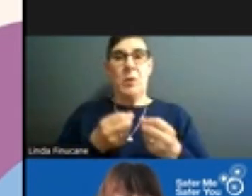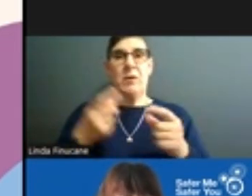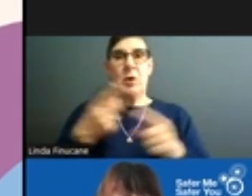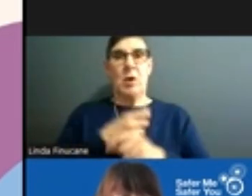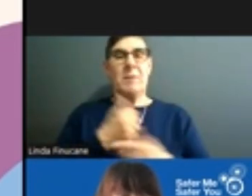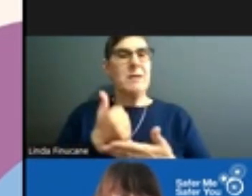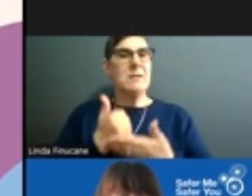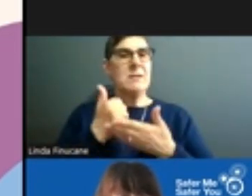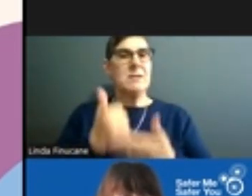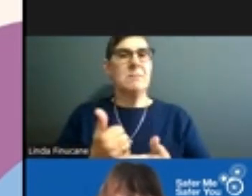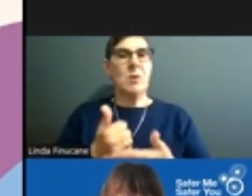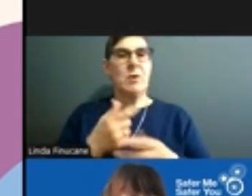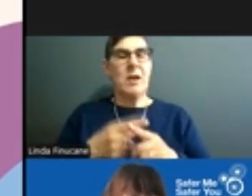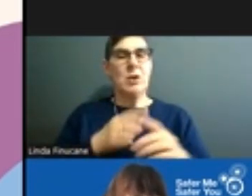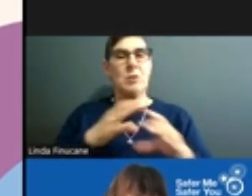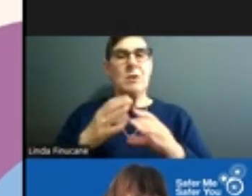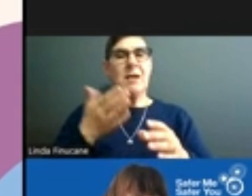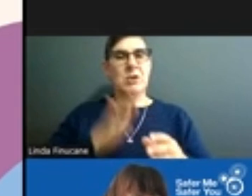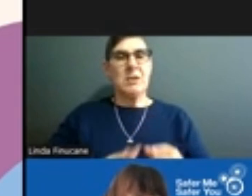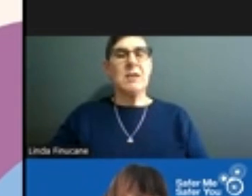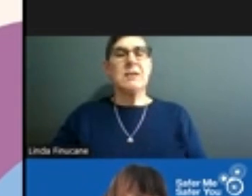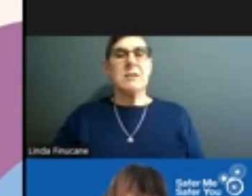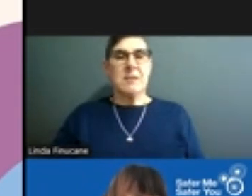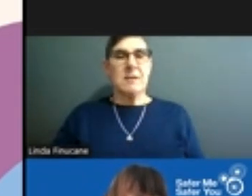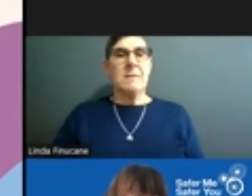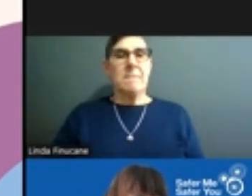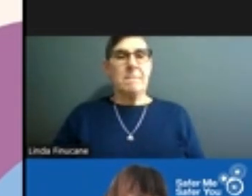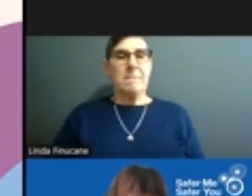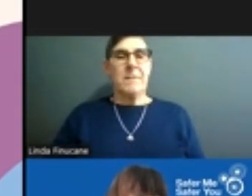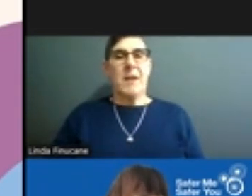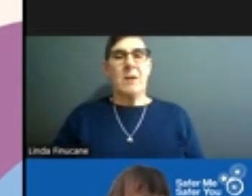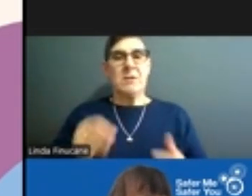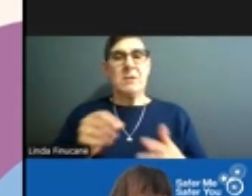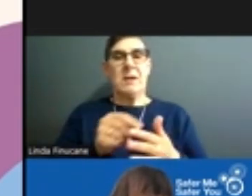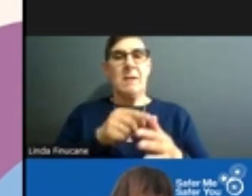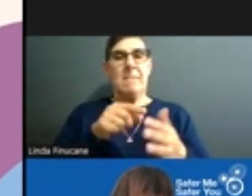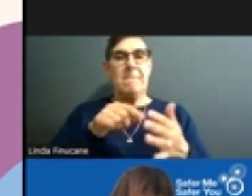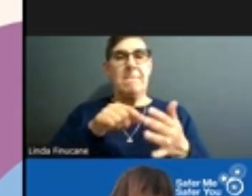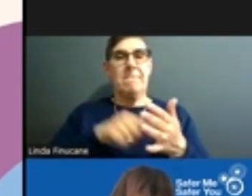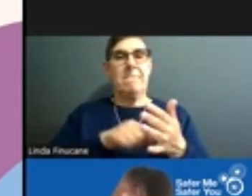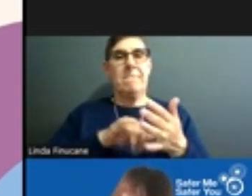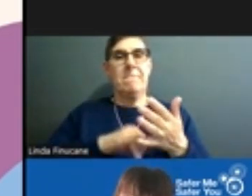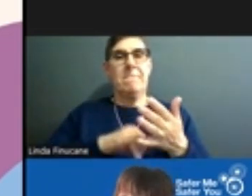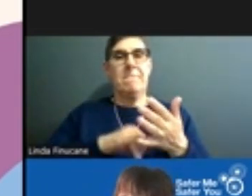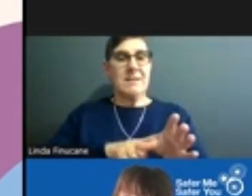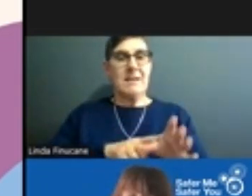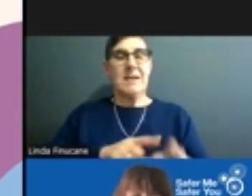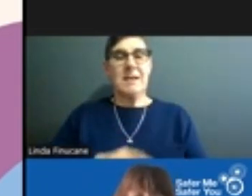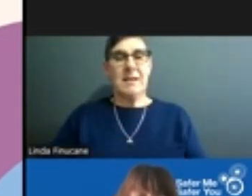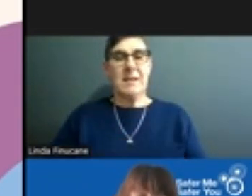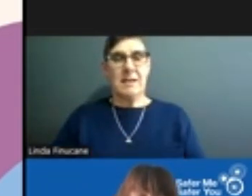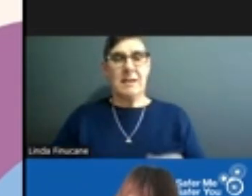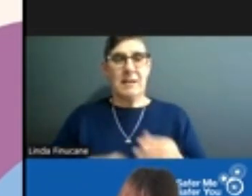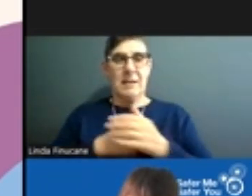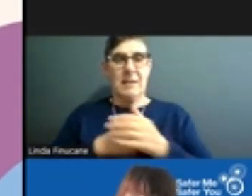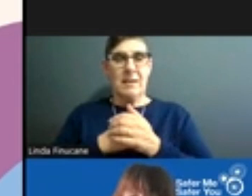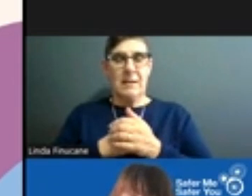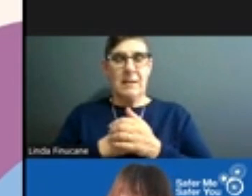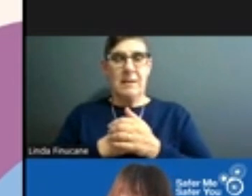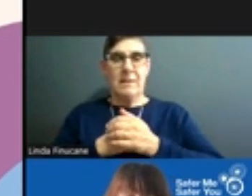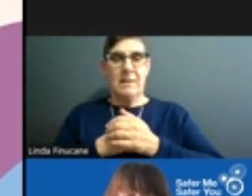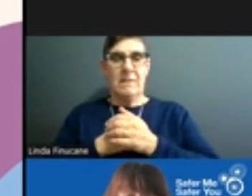and communication needs. So we got that's Patsy, and I believe that might be Patsy Frawley. Ollie? Yeah.